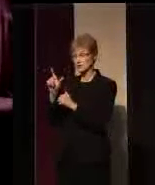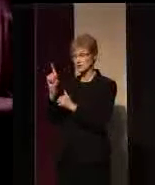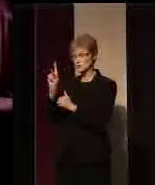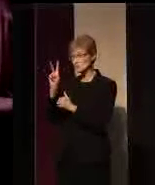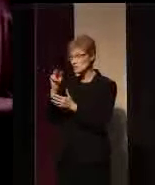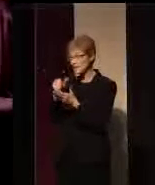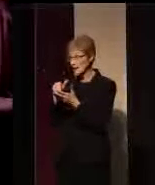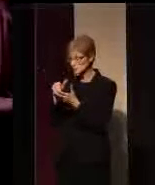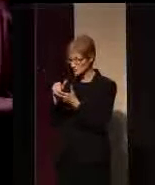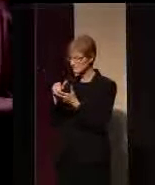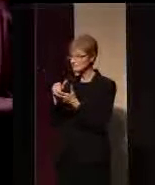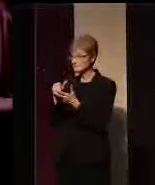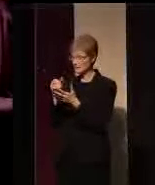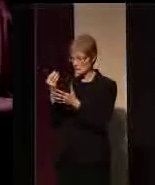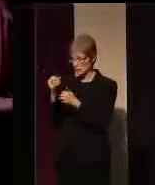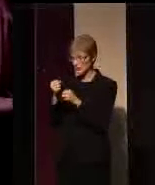ago,